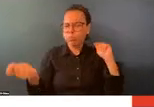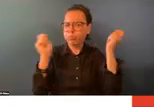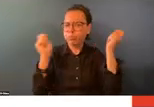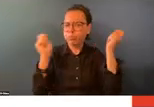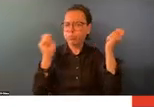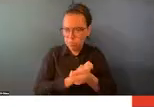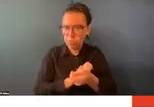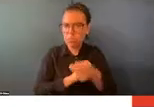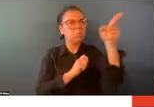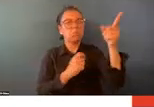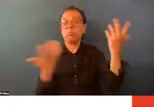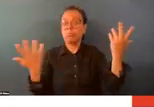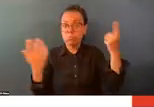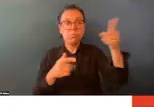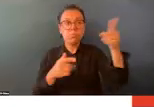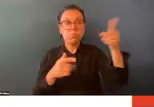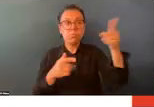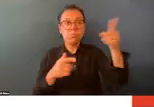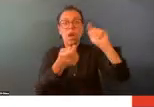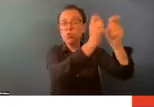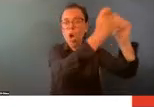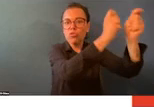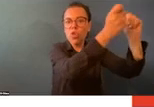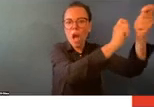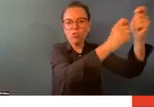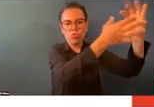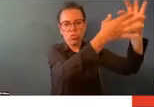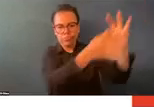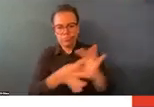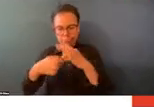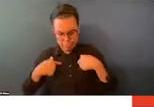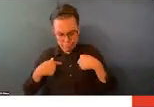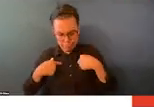they're taking and how climate change affects their well-being.